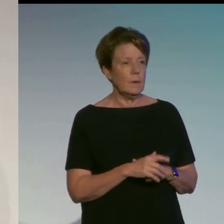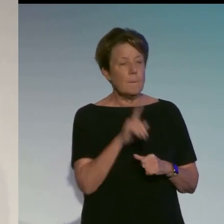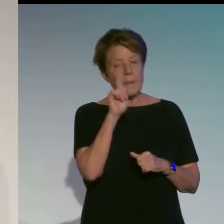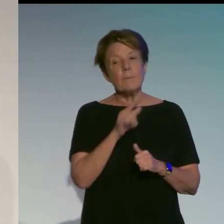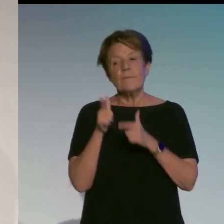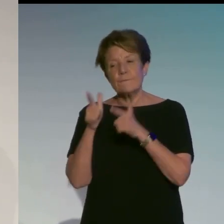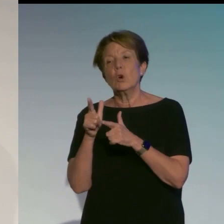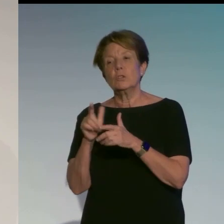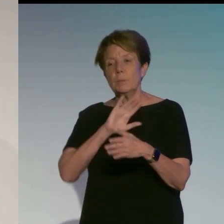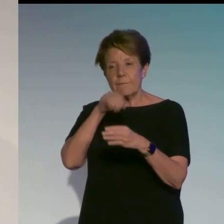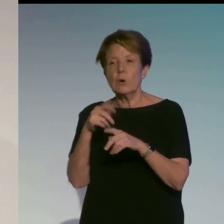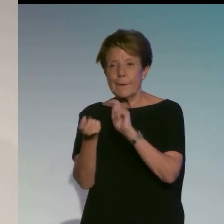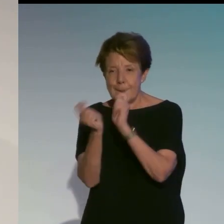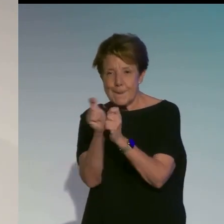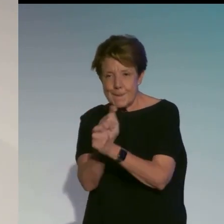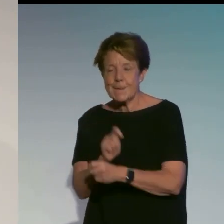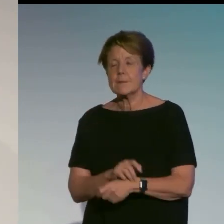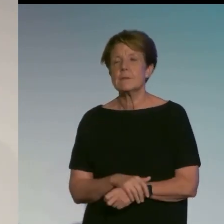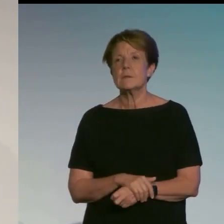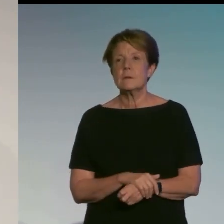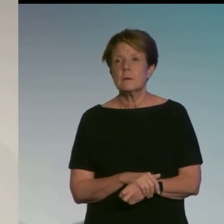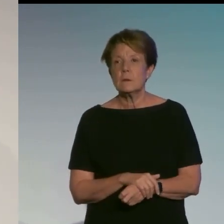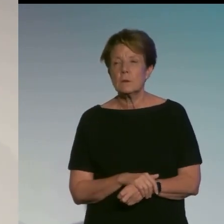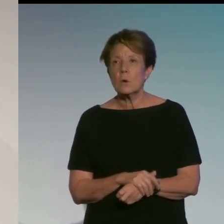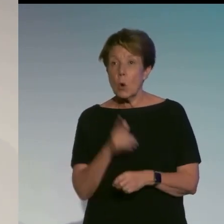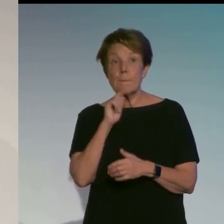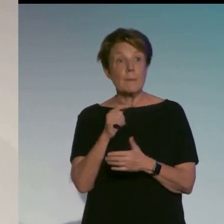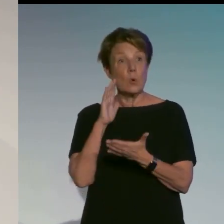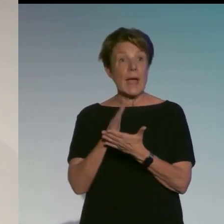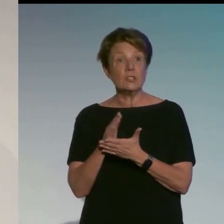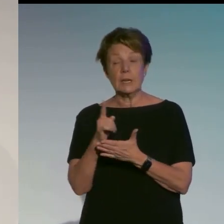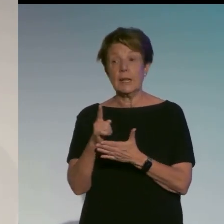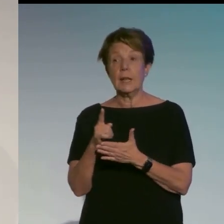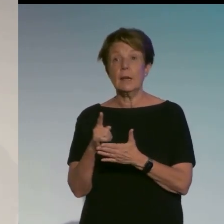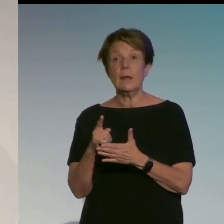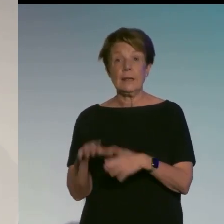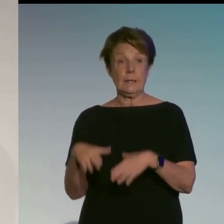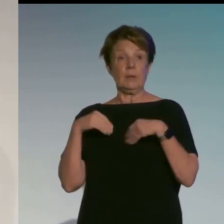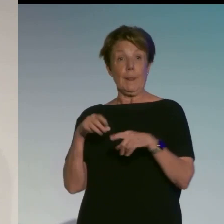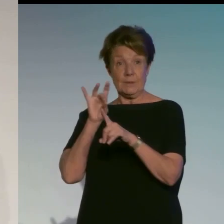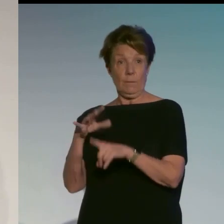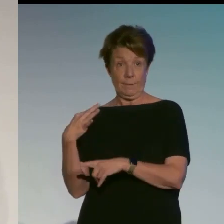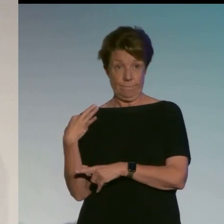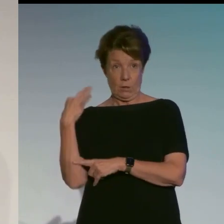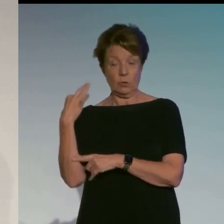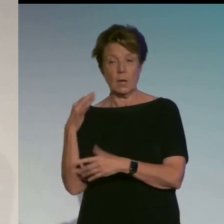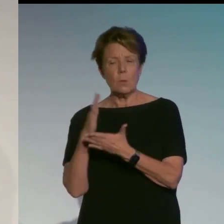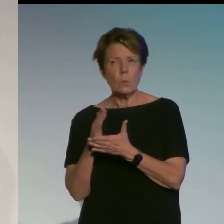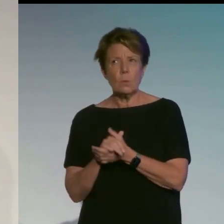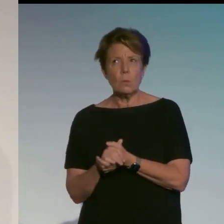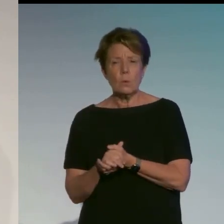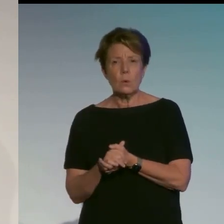conversion therapy, or those who went under conversion therapy voluntarily also were subjected